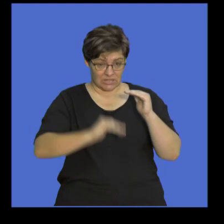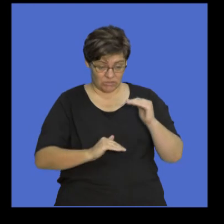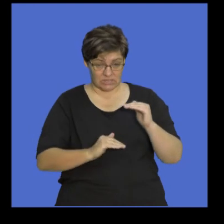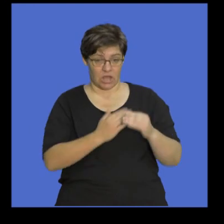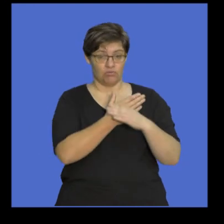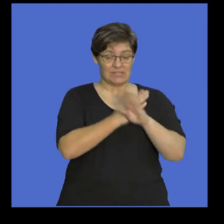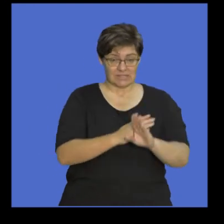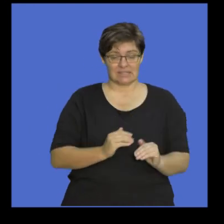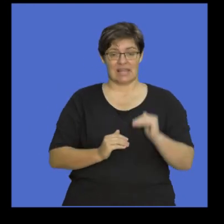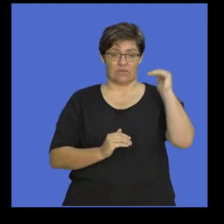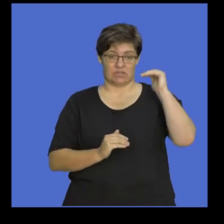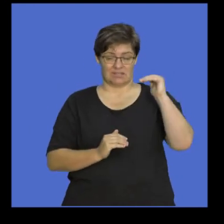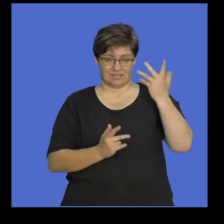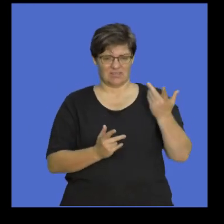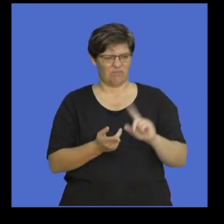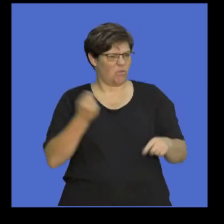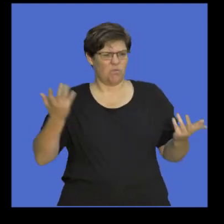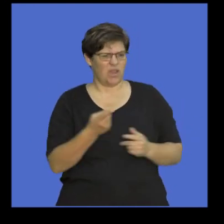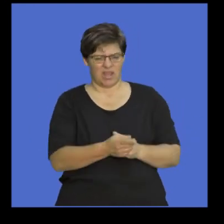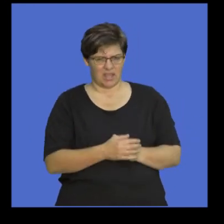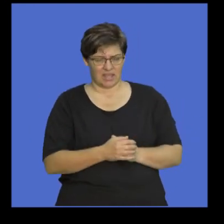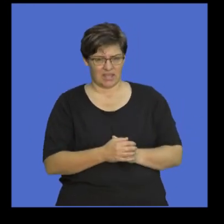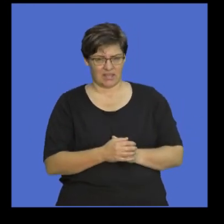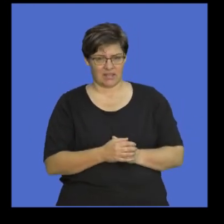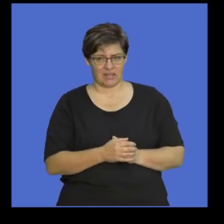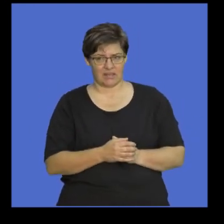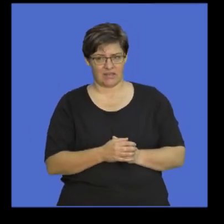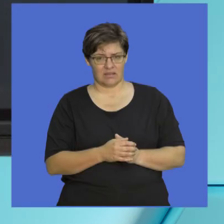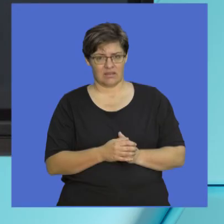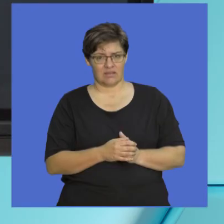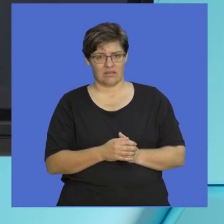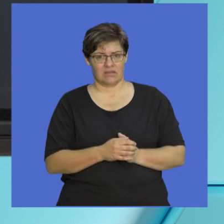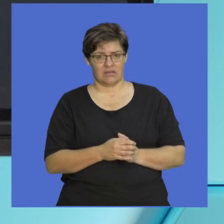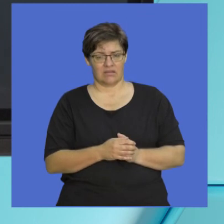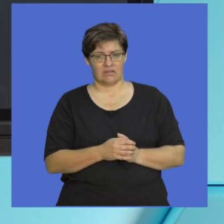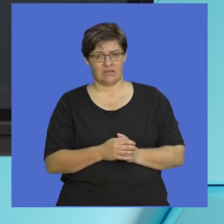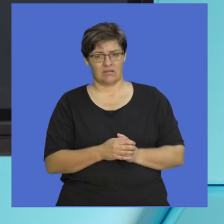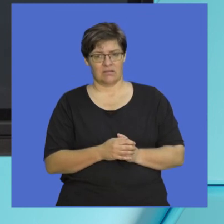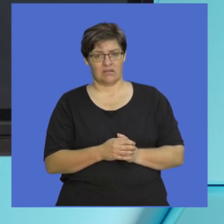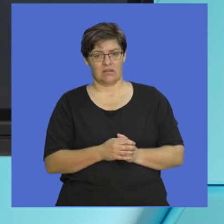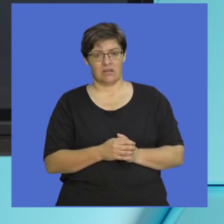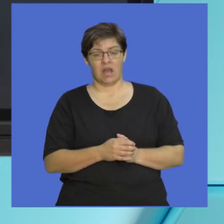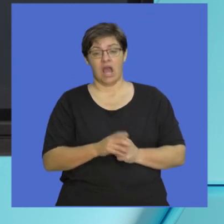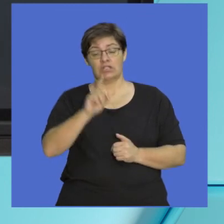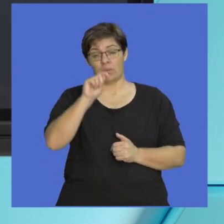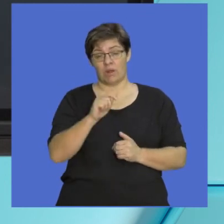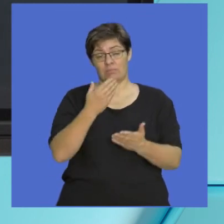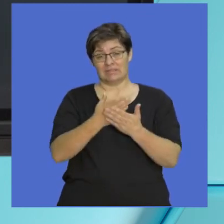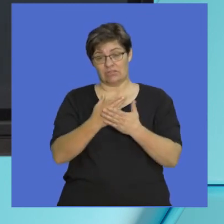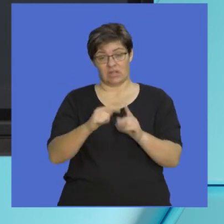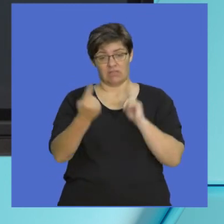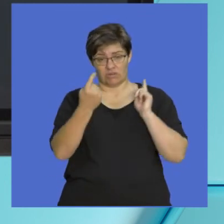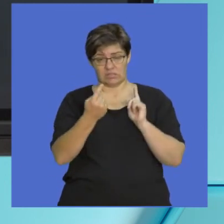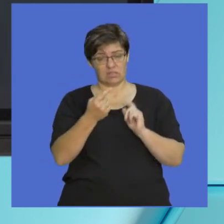resistance increases. So where does this come from? Okay, remember, we did not change the terminal